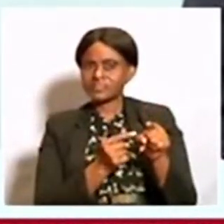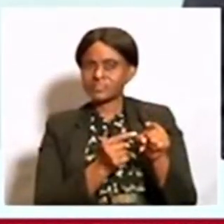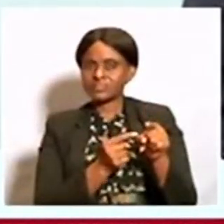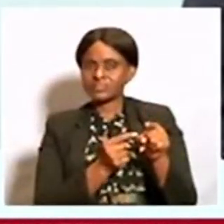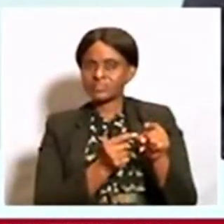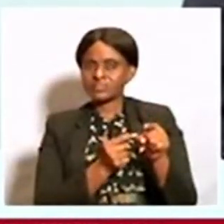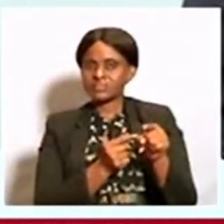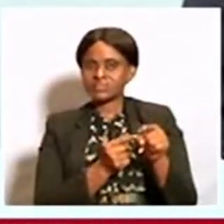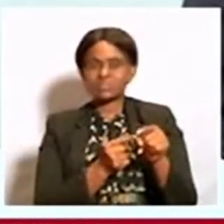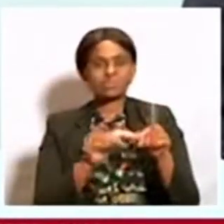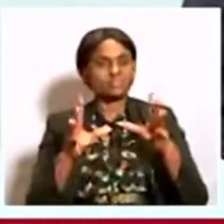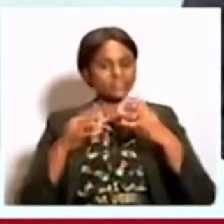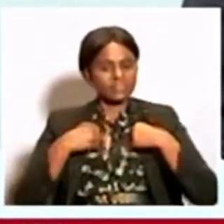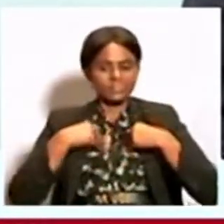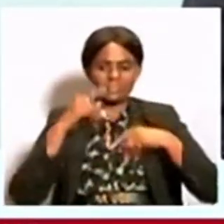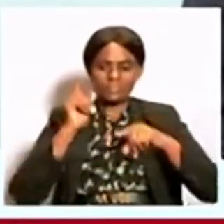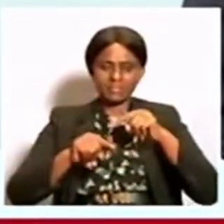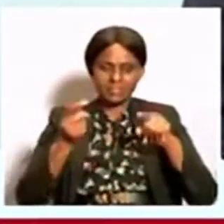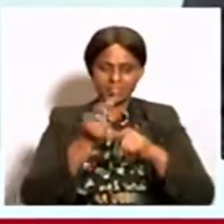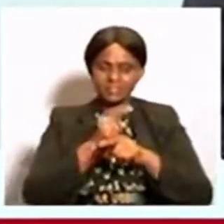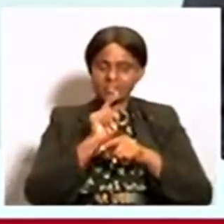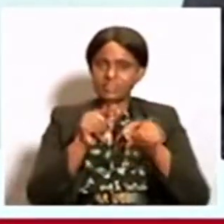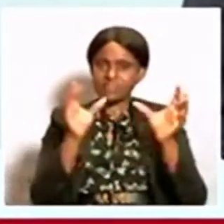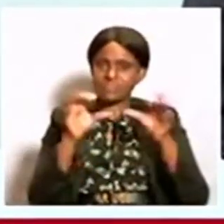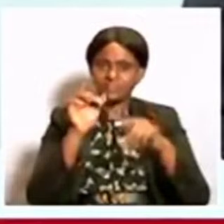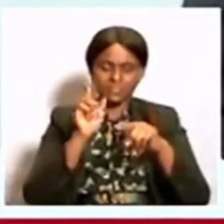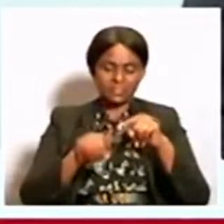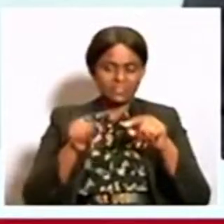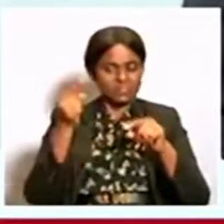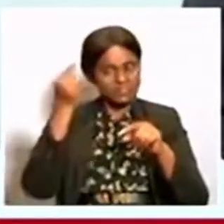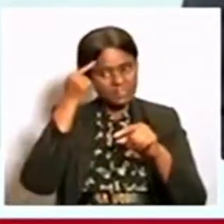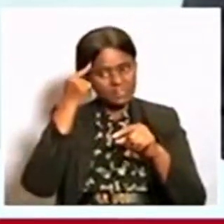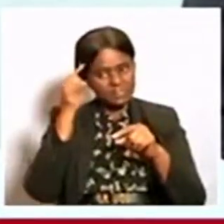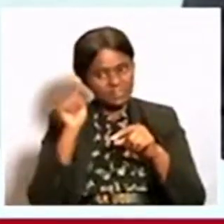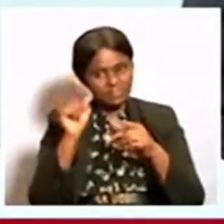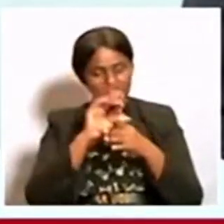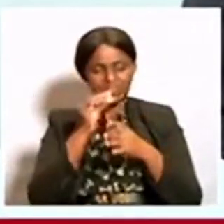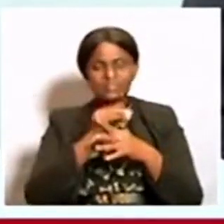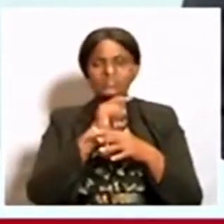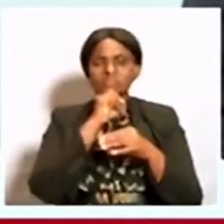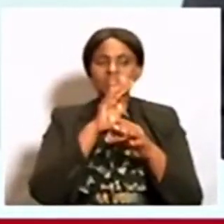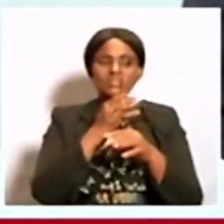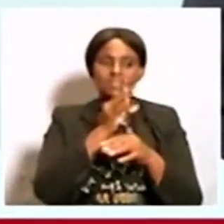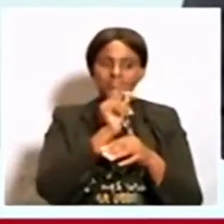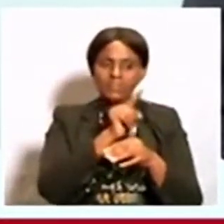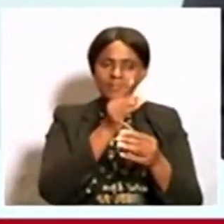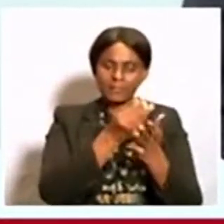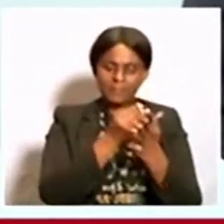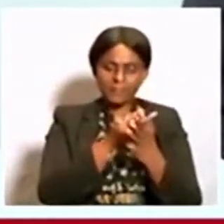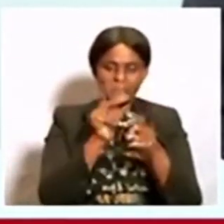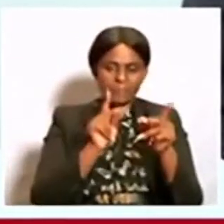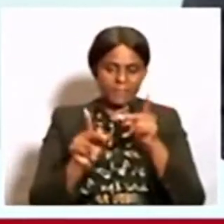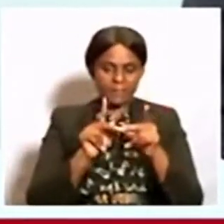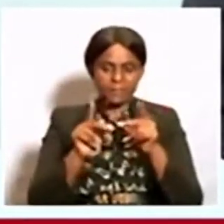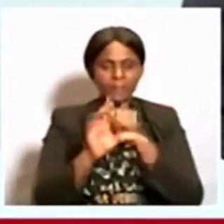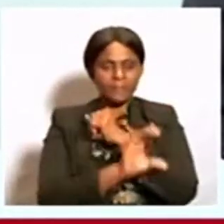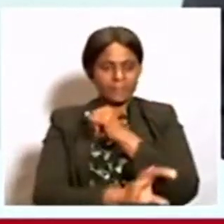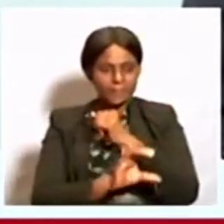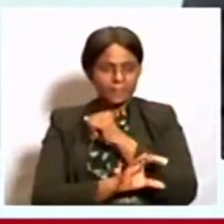will not be taken by this committee, by the government, by the owners of the money, the citizens of this